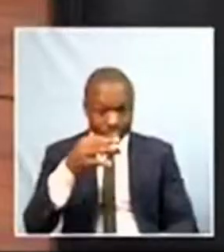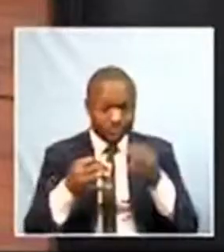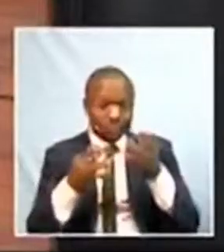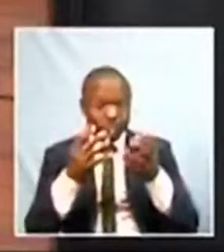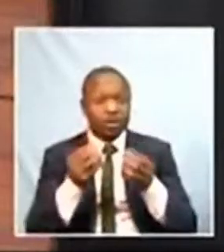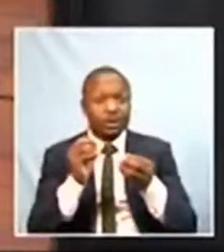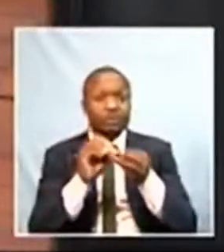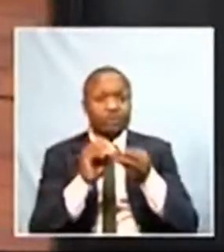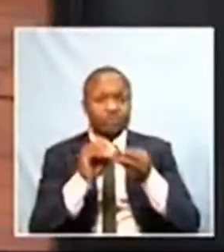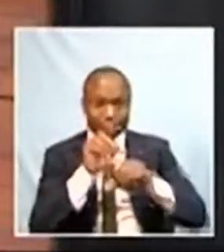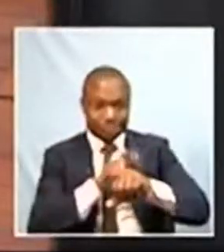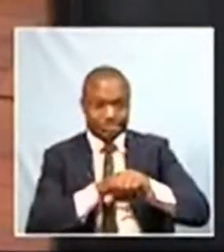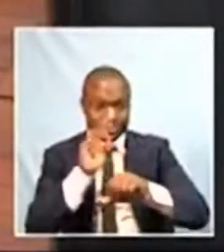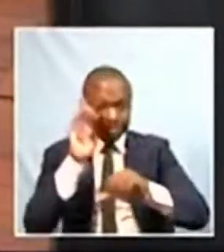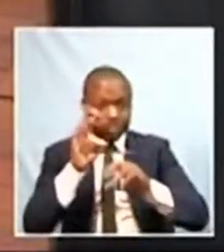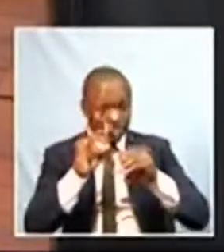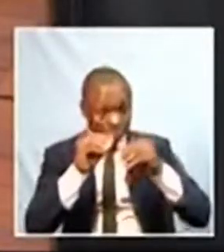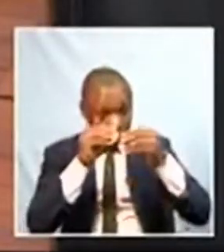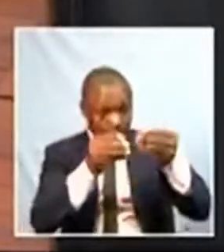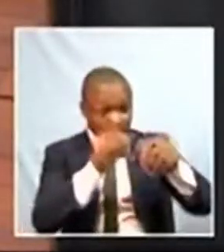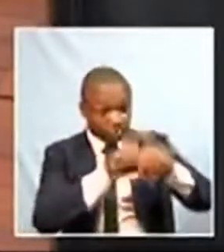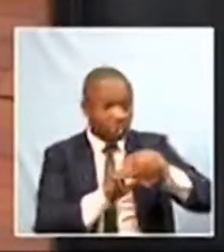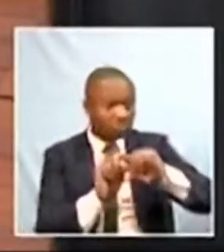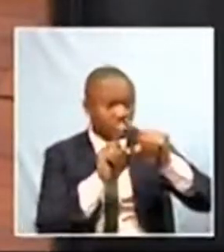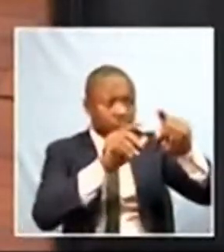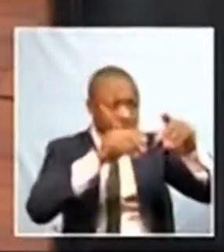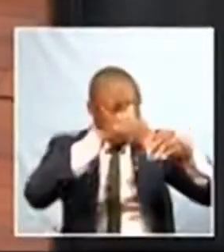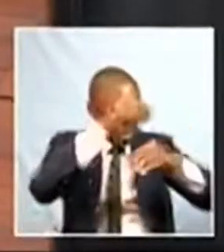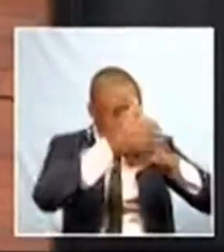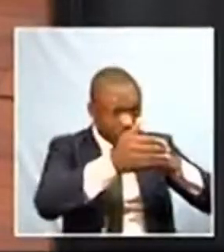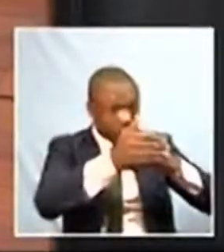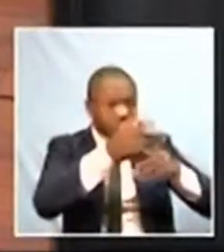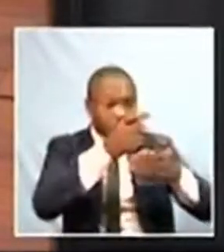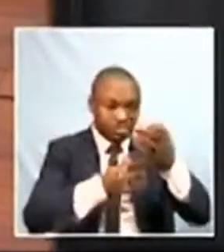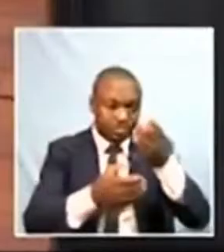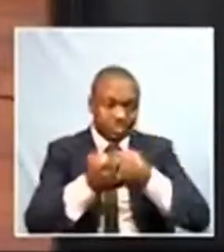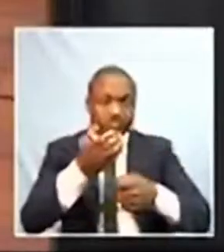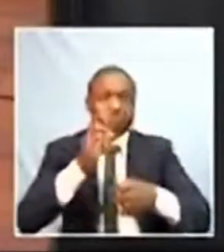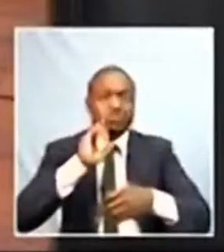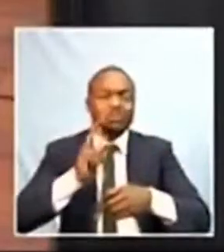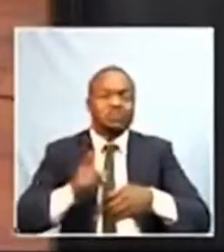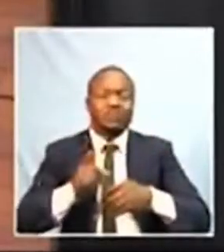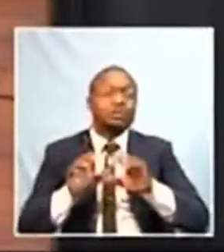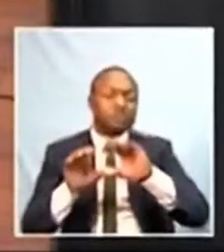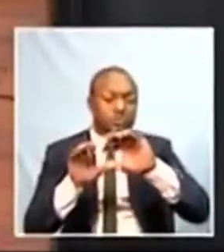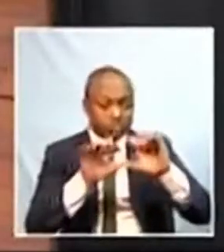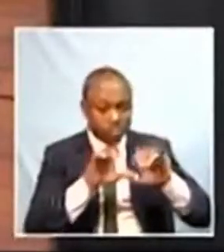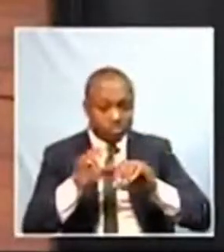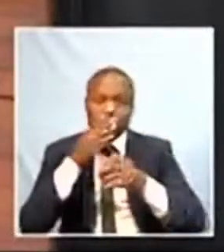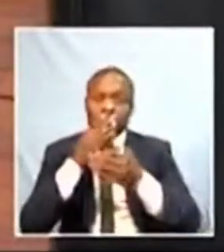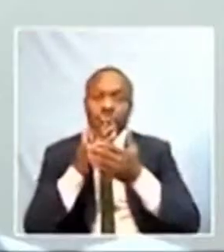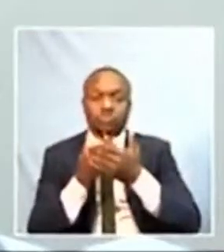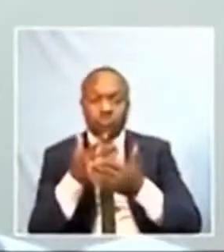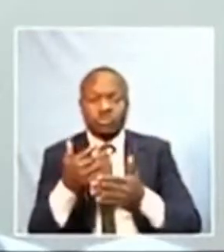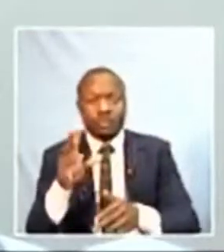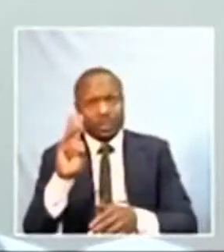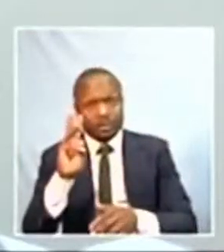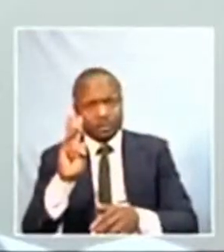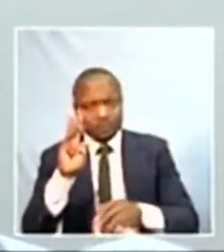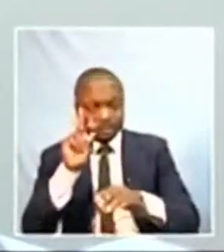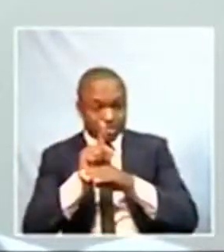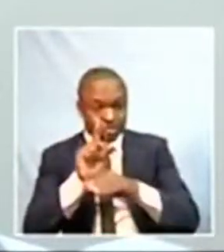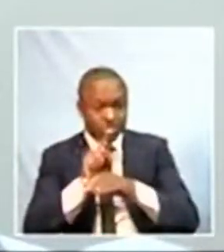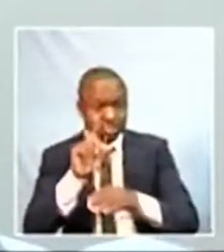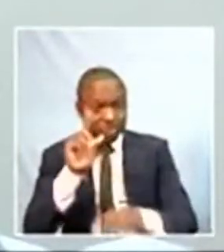more time, we shall give you time to go out and consult, because we need to do due diligence. 16 projects